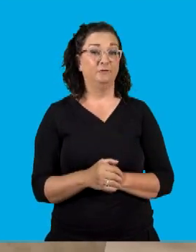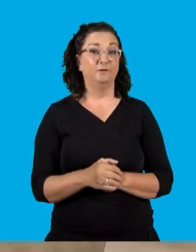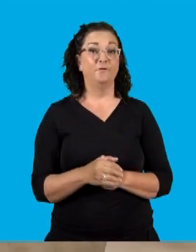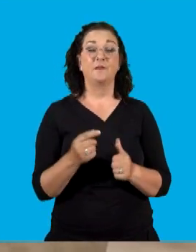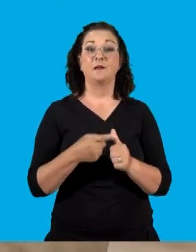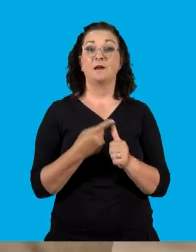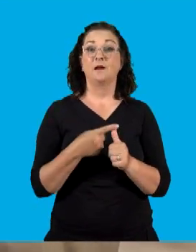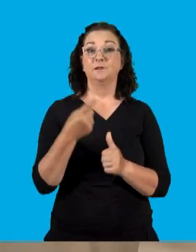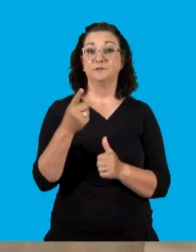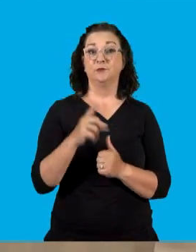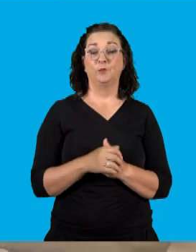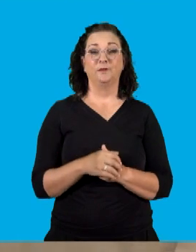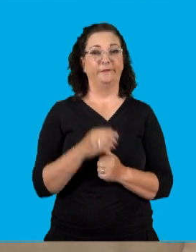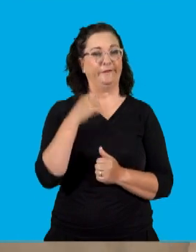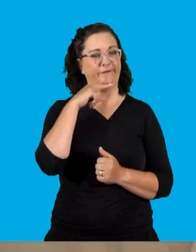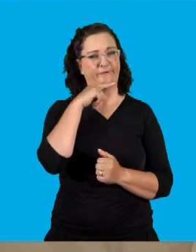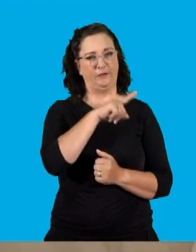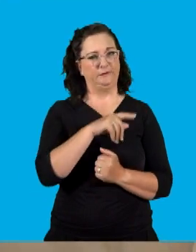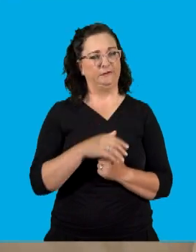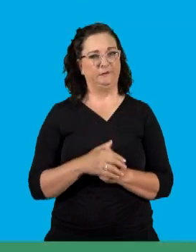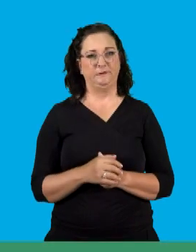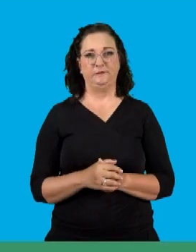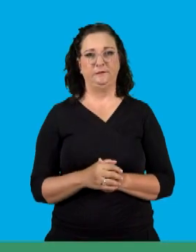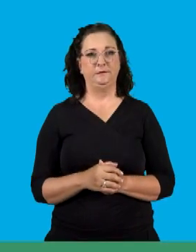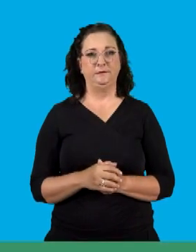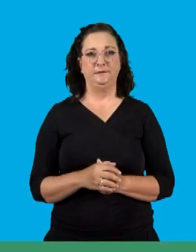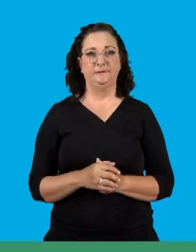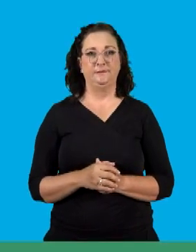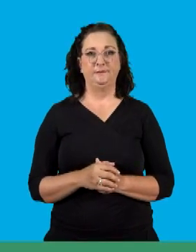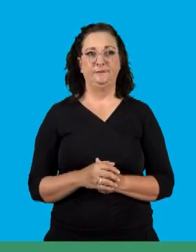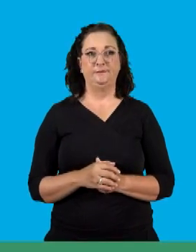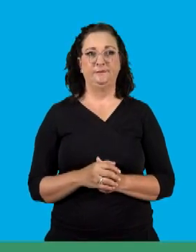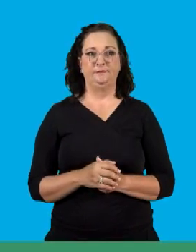for this question would be false.